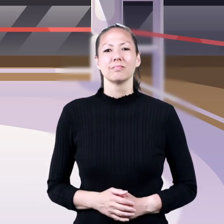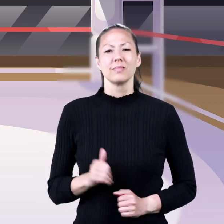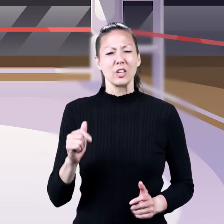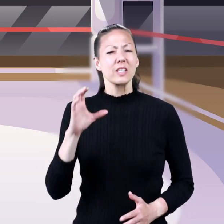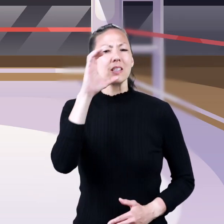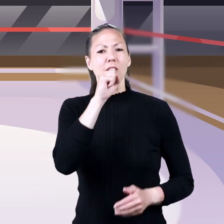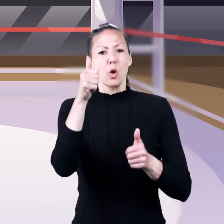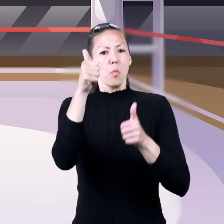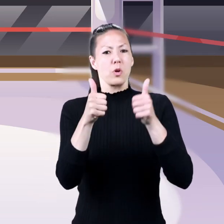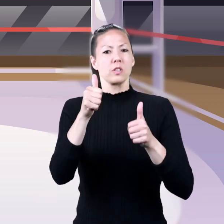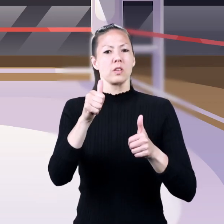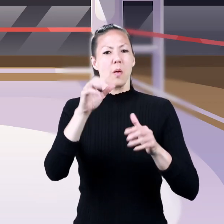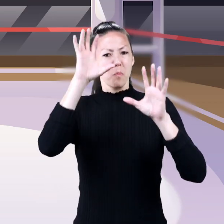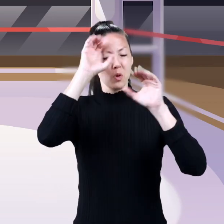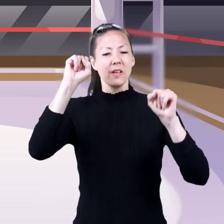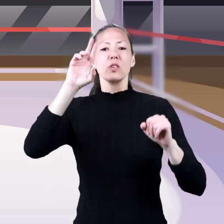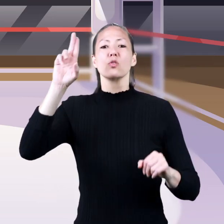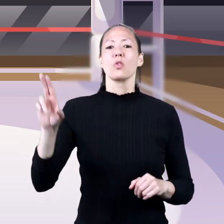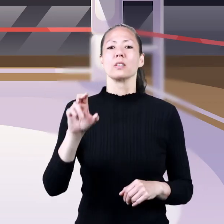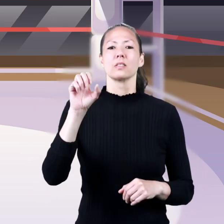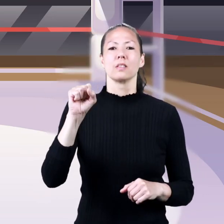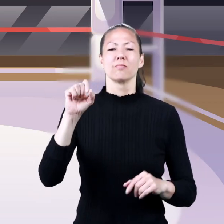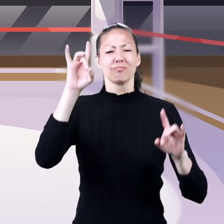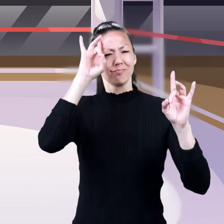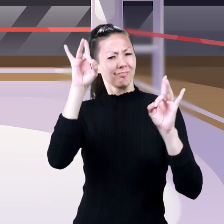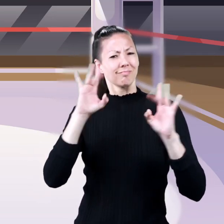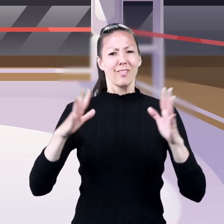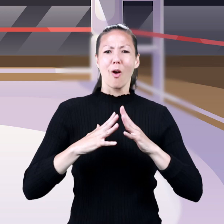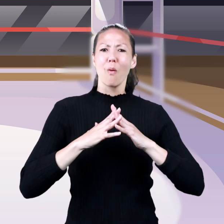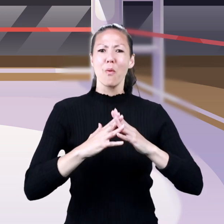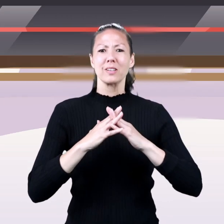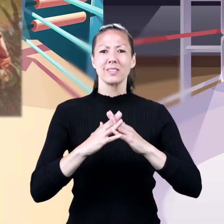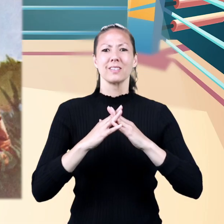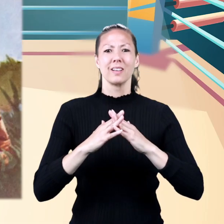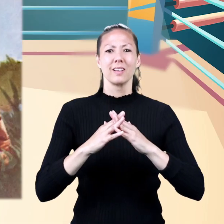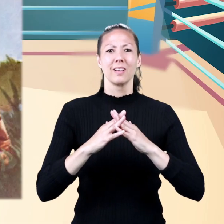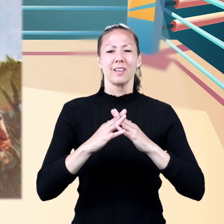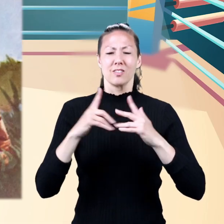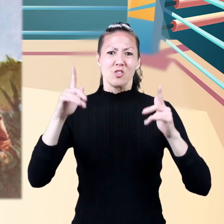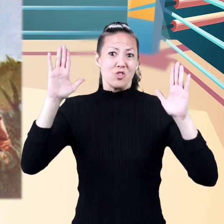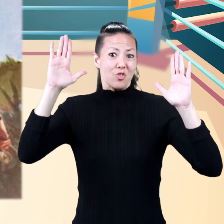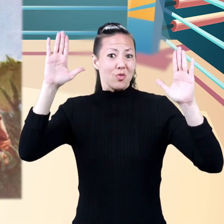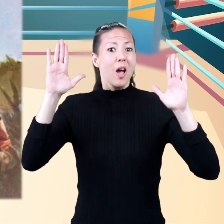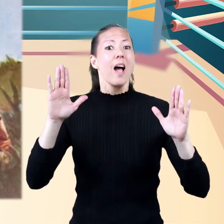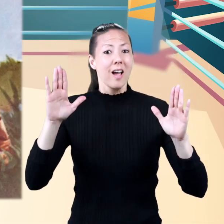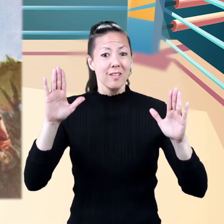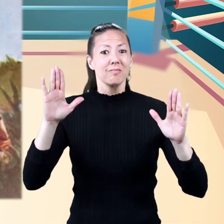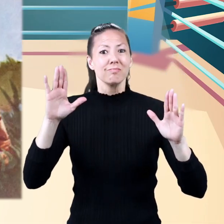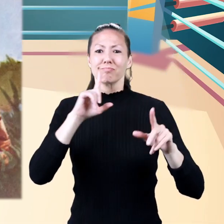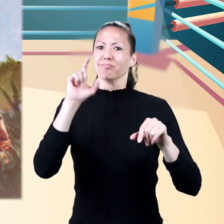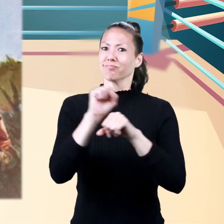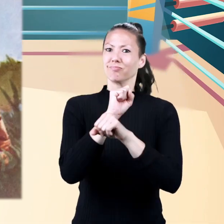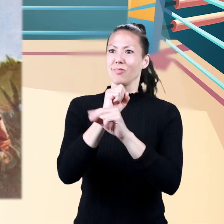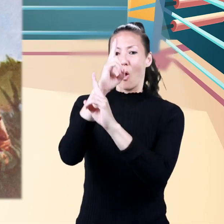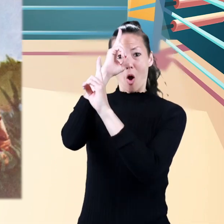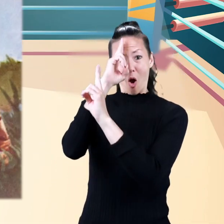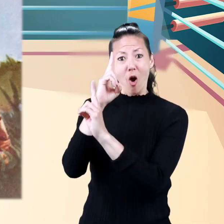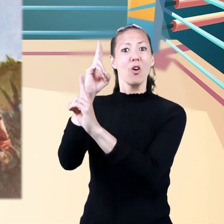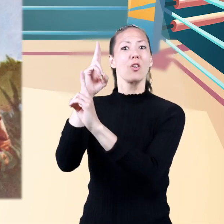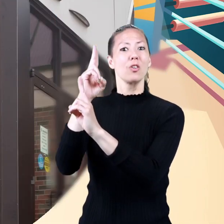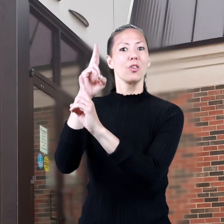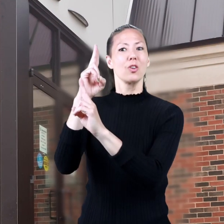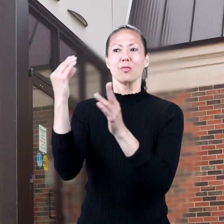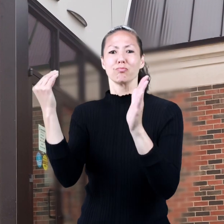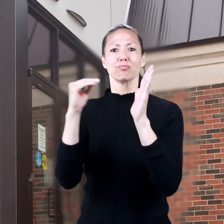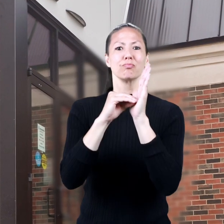Can you guess which president of the United States was a great wrestler? He was so great, in fact, that he is actually